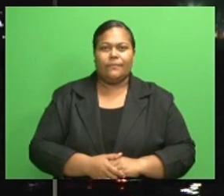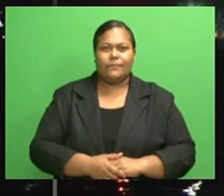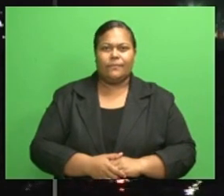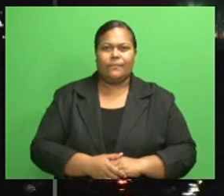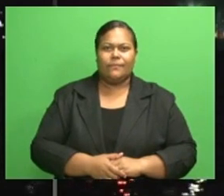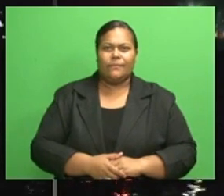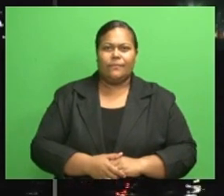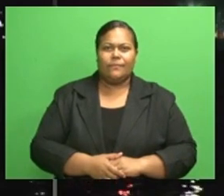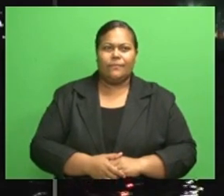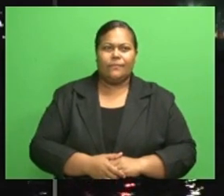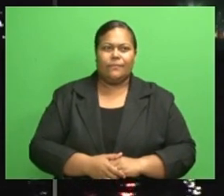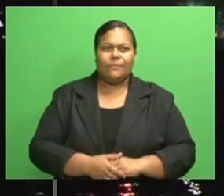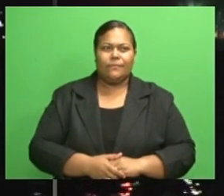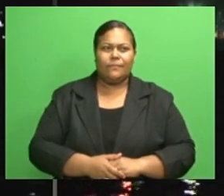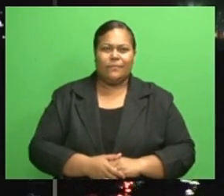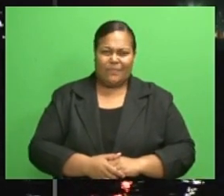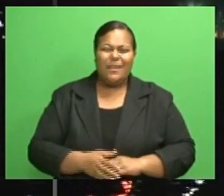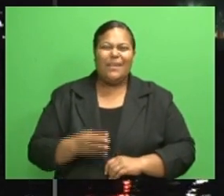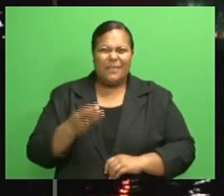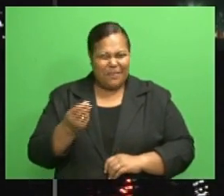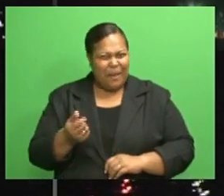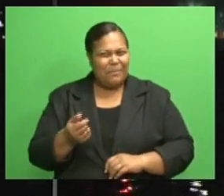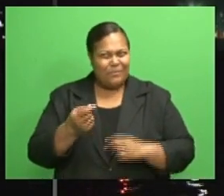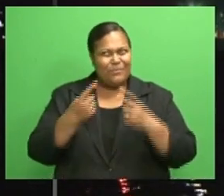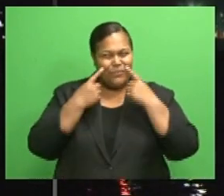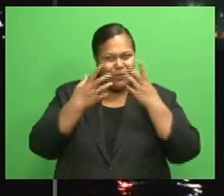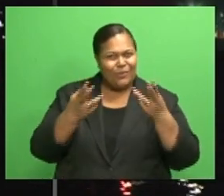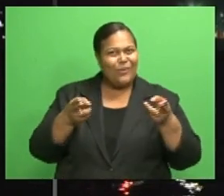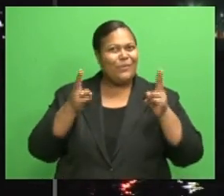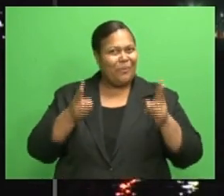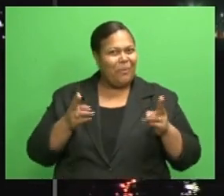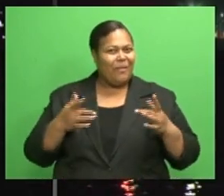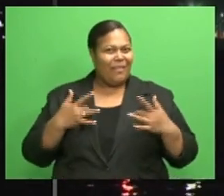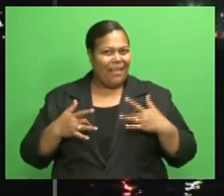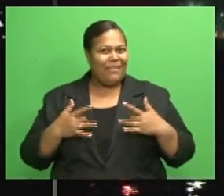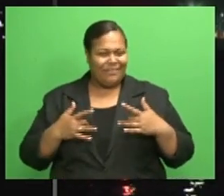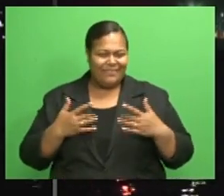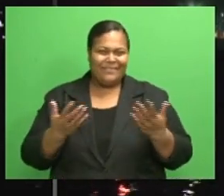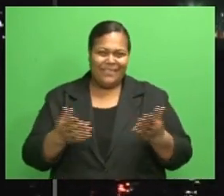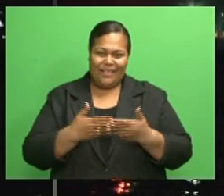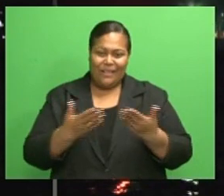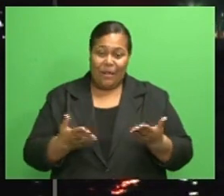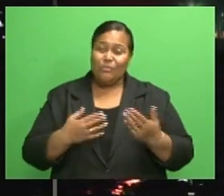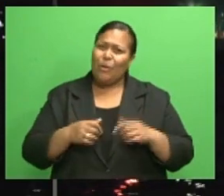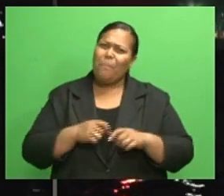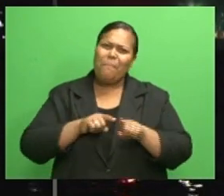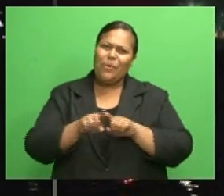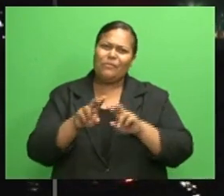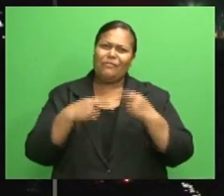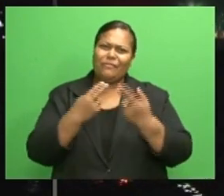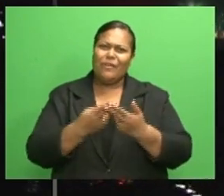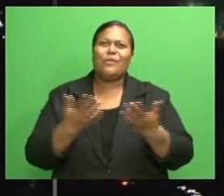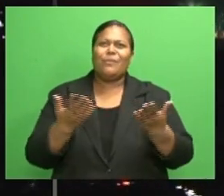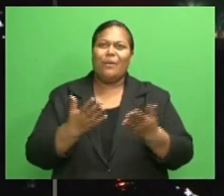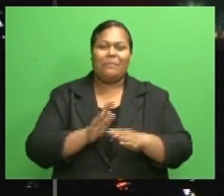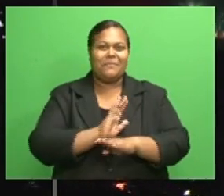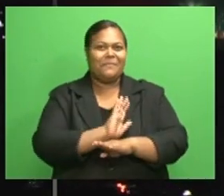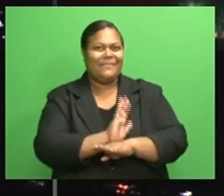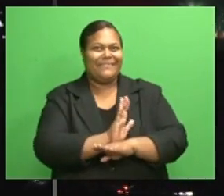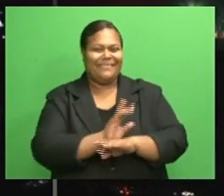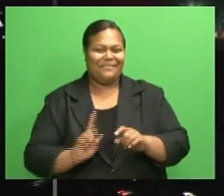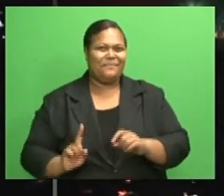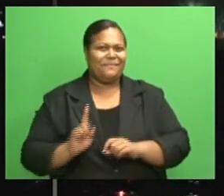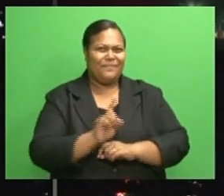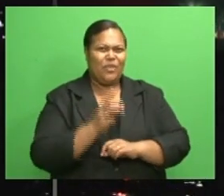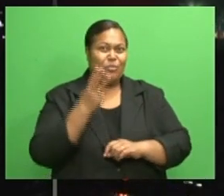Some semblance of normalcy returned for Fijians as many families were able to visit the cinema for the first time in 3 months.